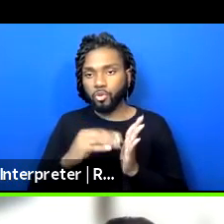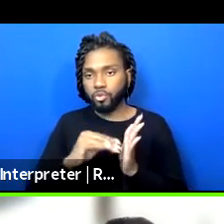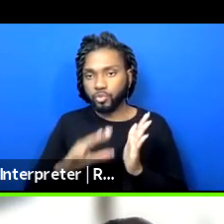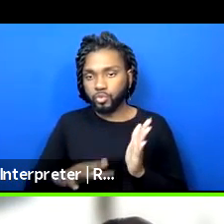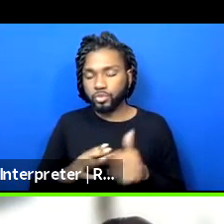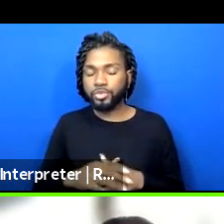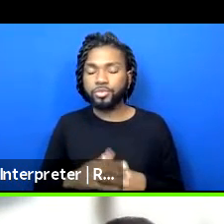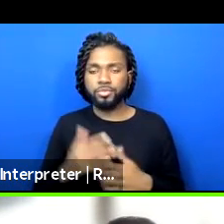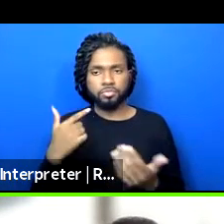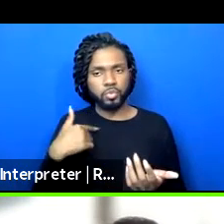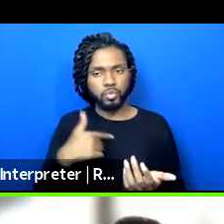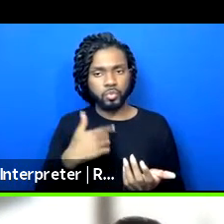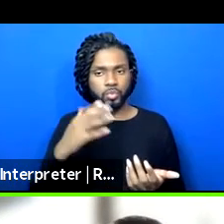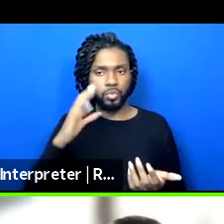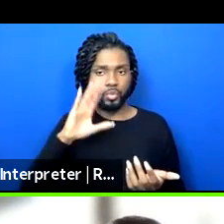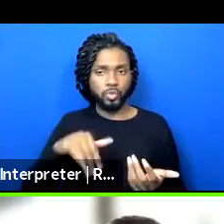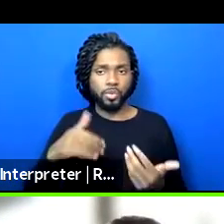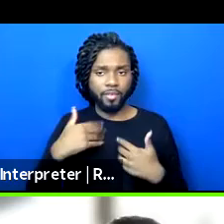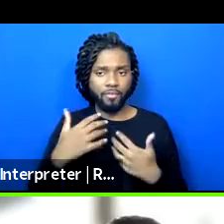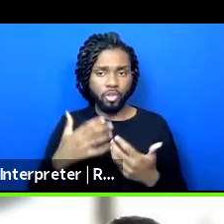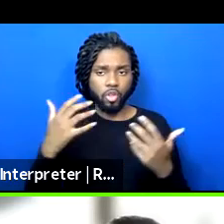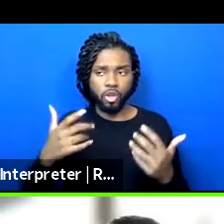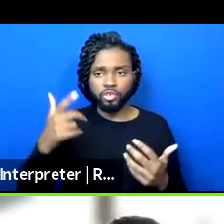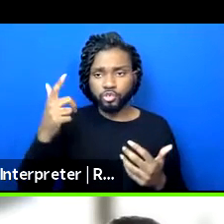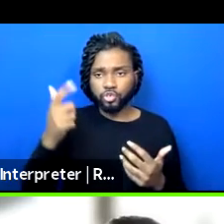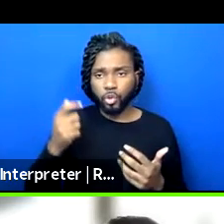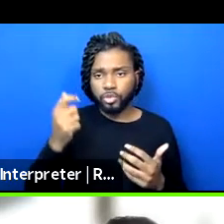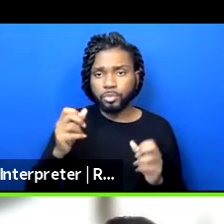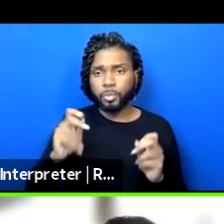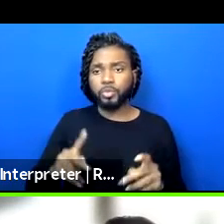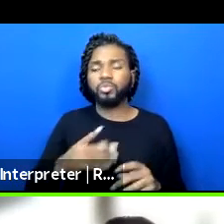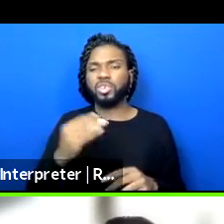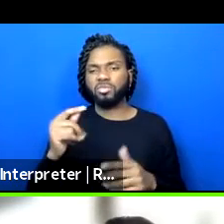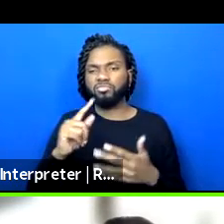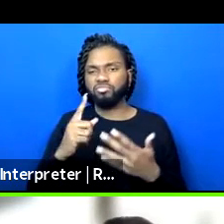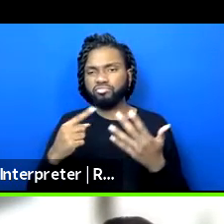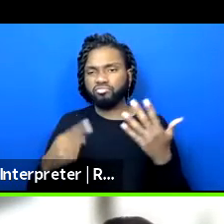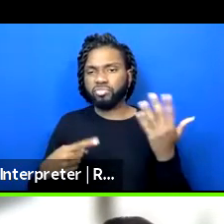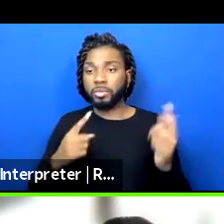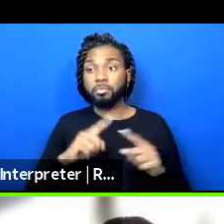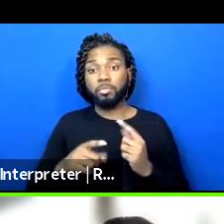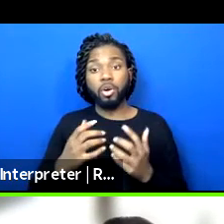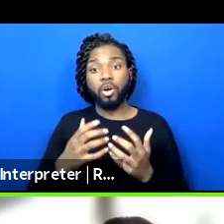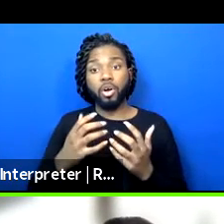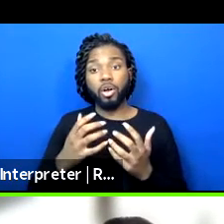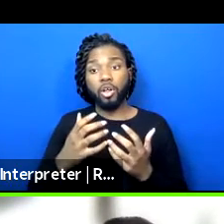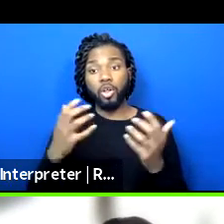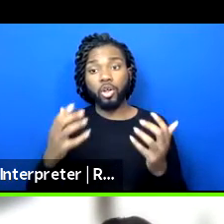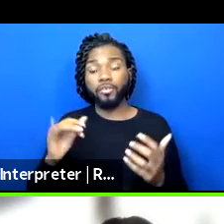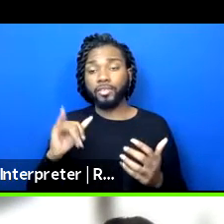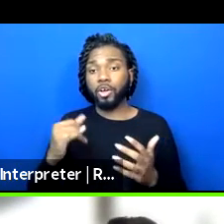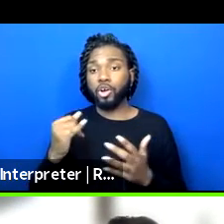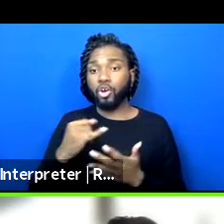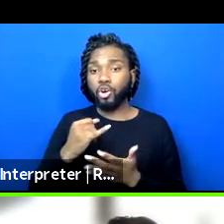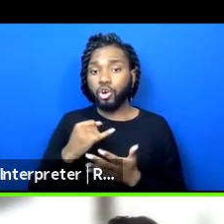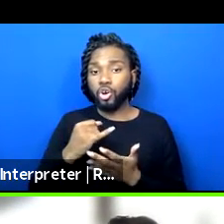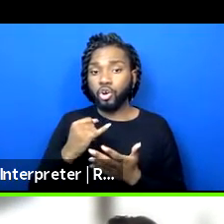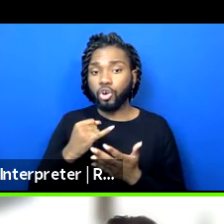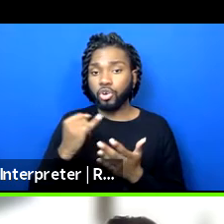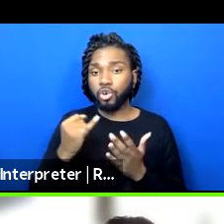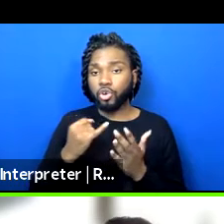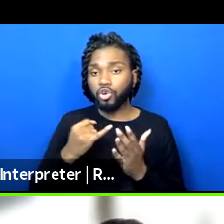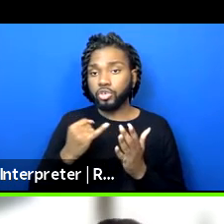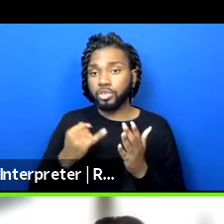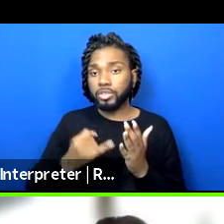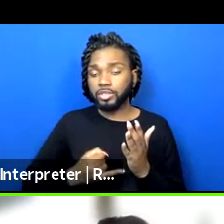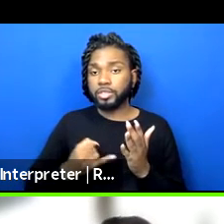know that there's lots of scholarship opportunities and things like that, but a lot of this artistic drain that was, at least with my